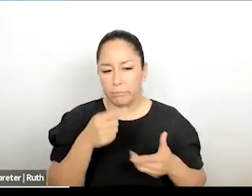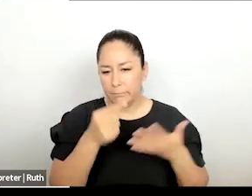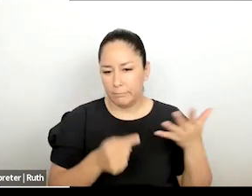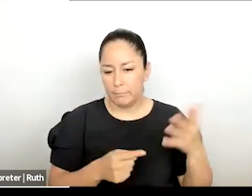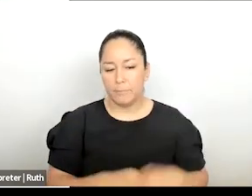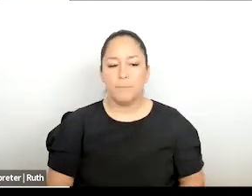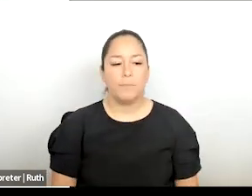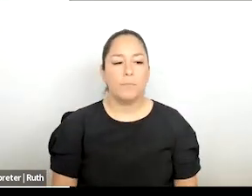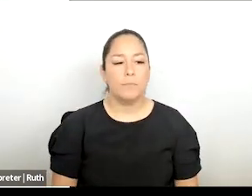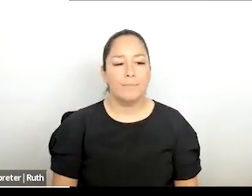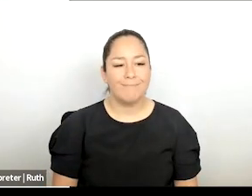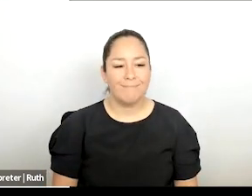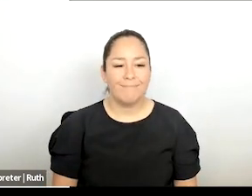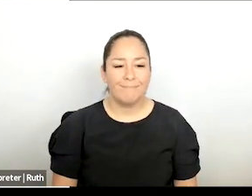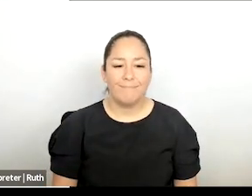slide.